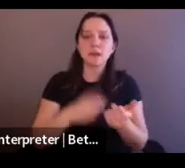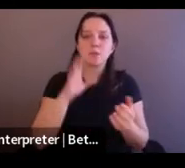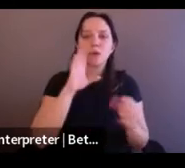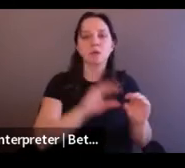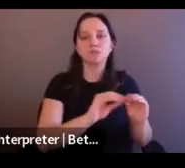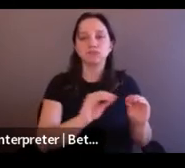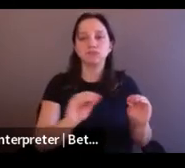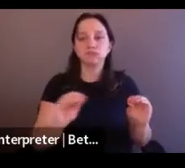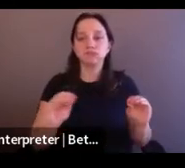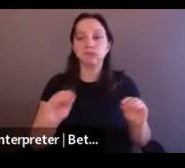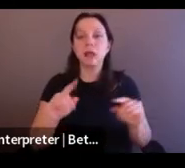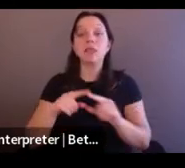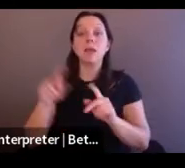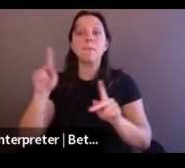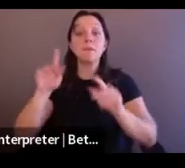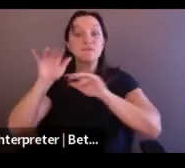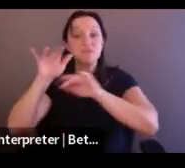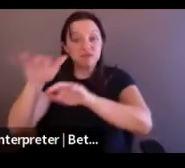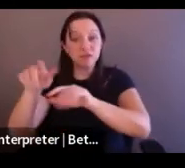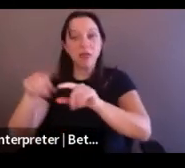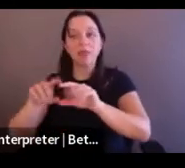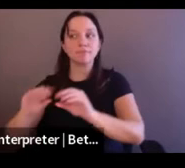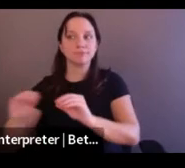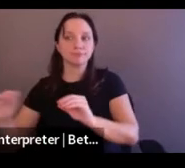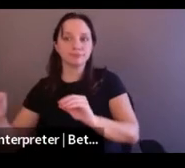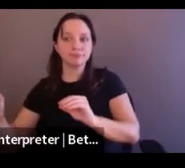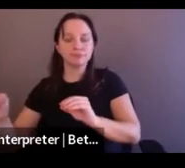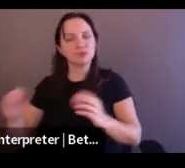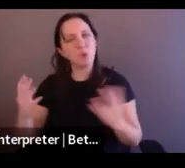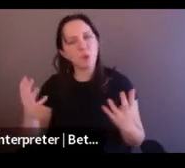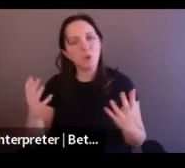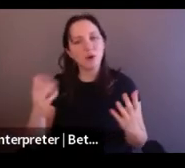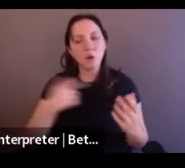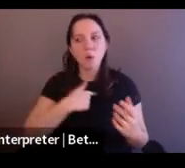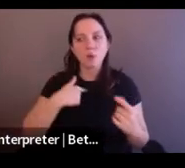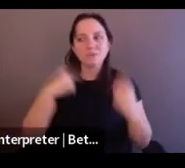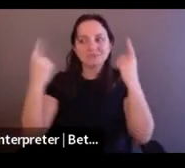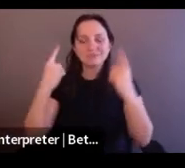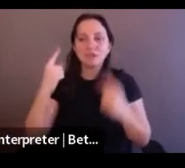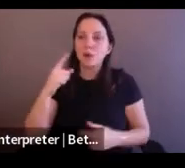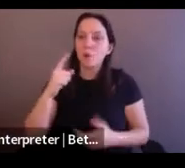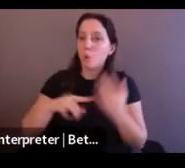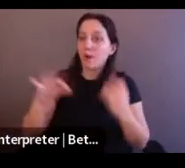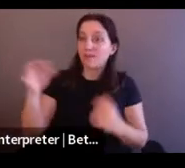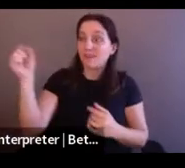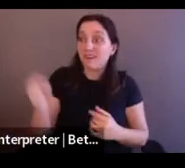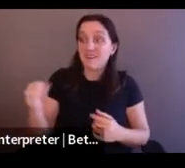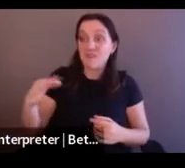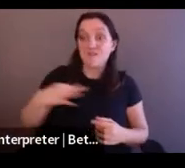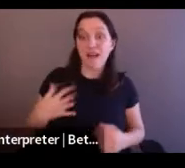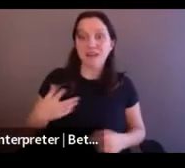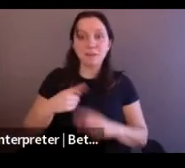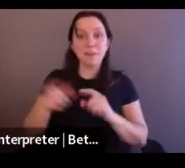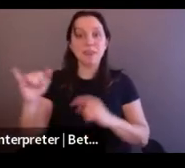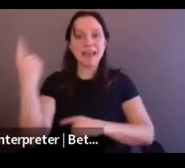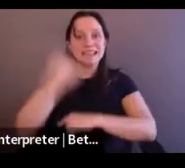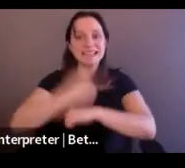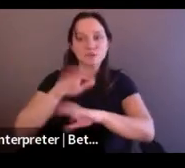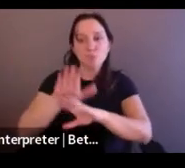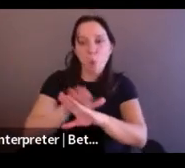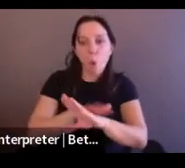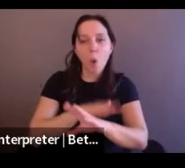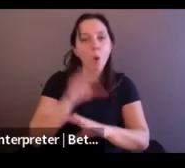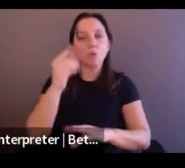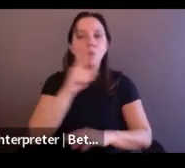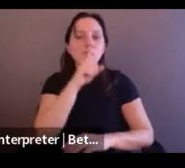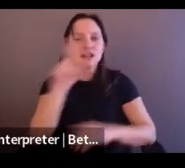volunteer support here because we've been concerned about bringing people in and having them be bored. And then also it just being a continuous